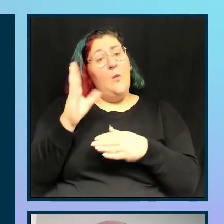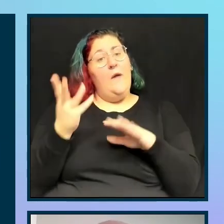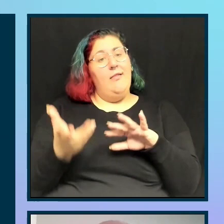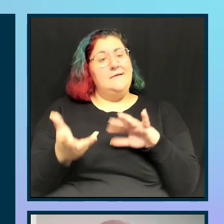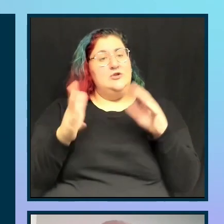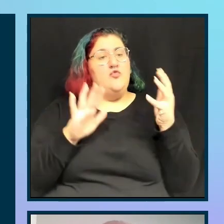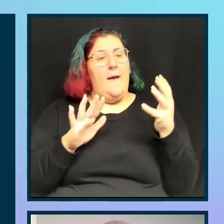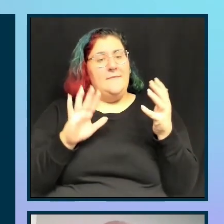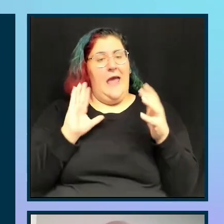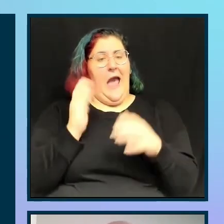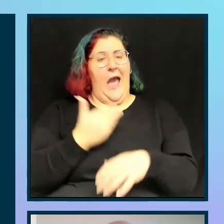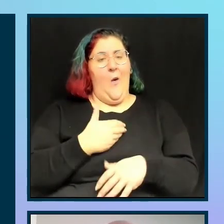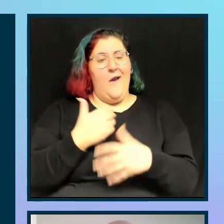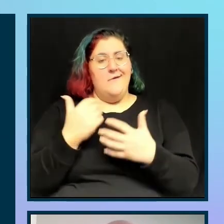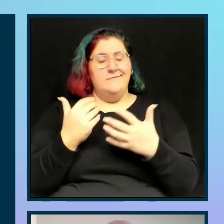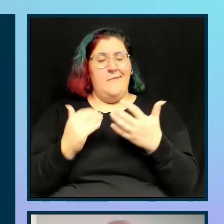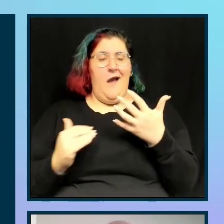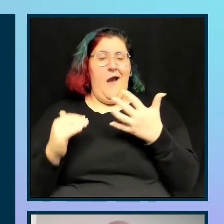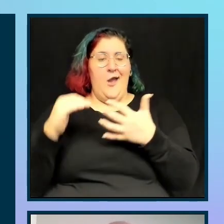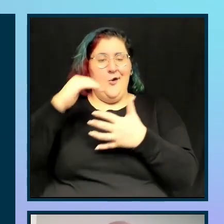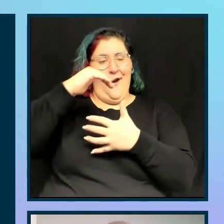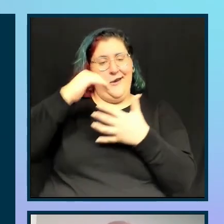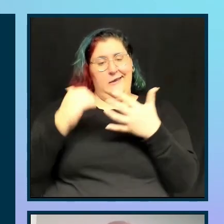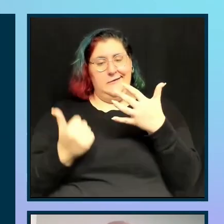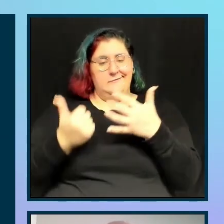hierarchy in the heading level tagging.